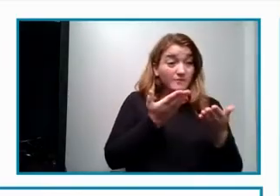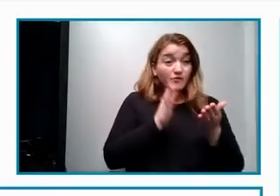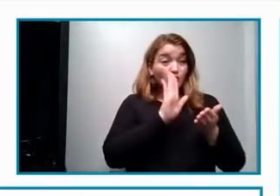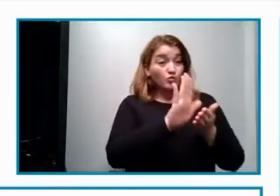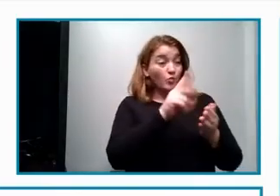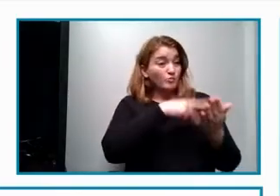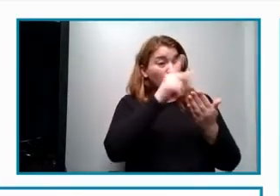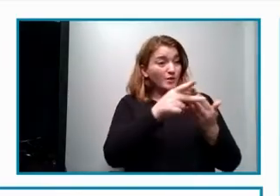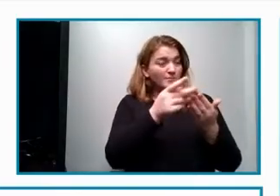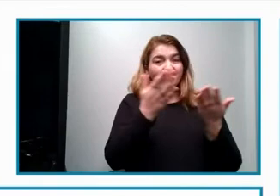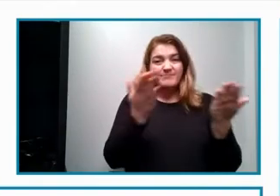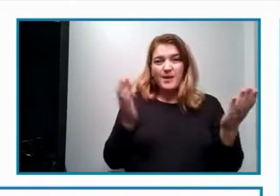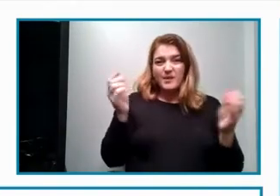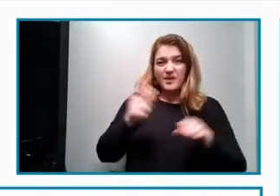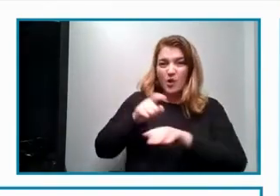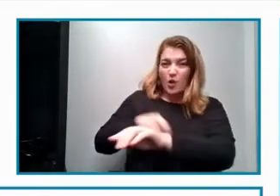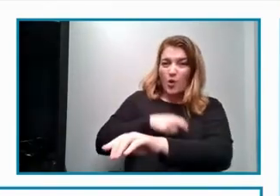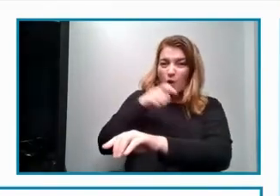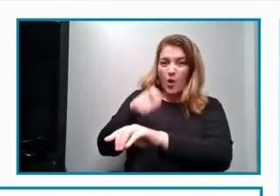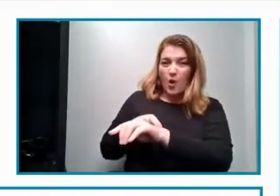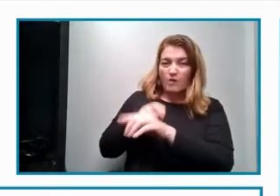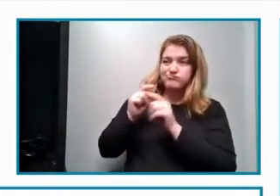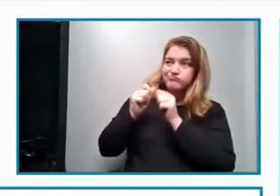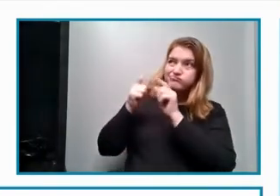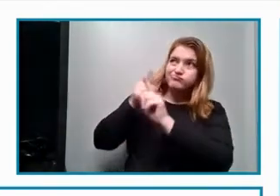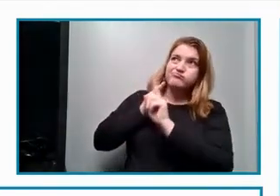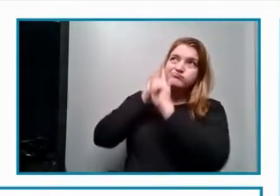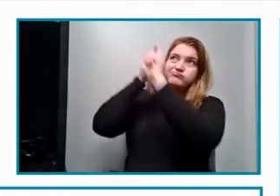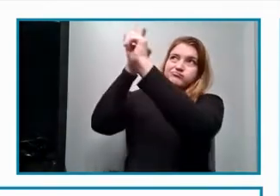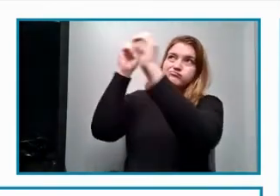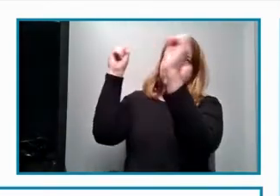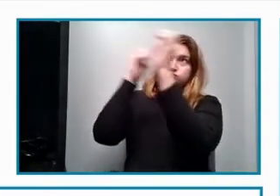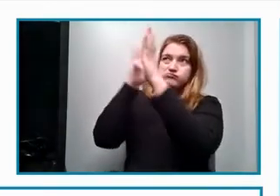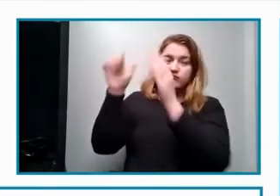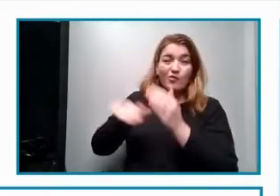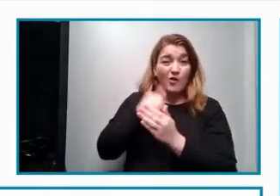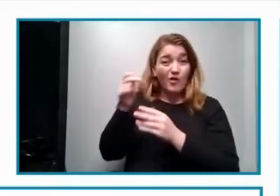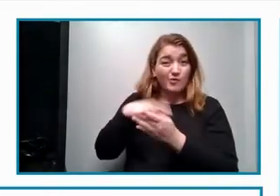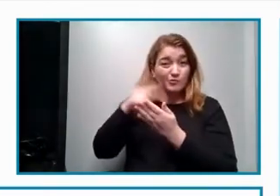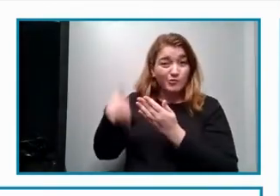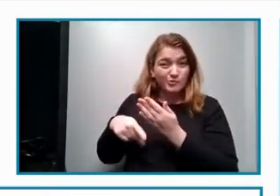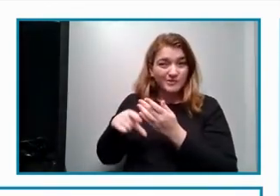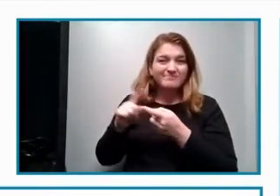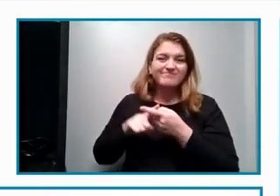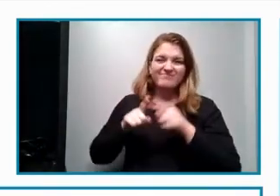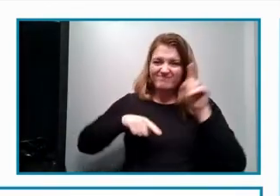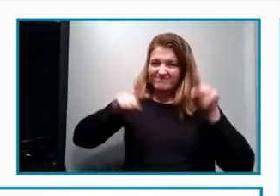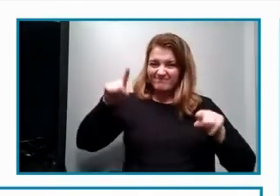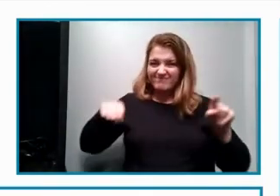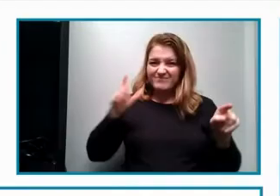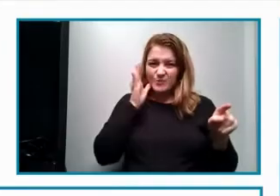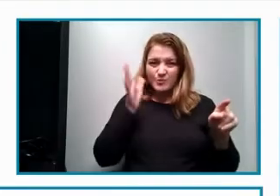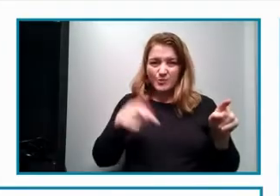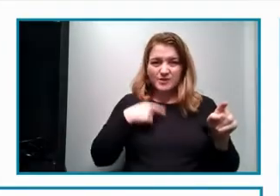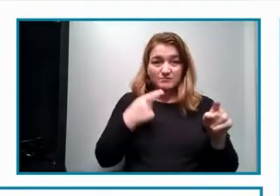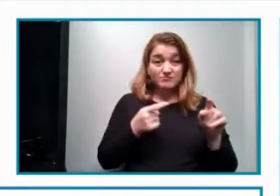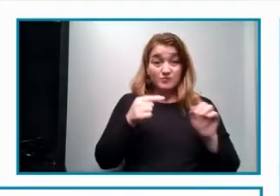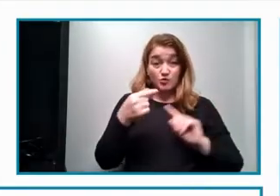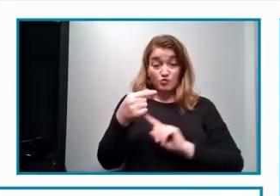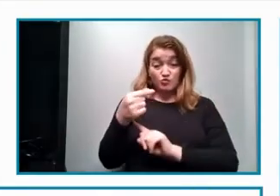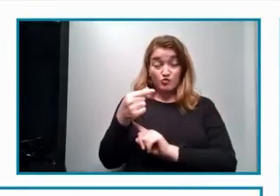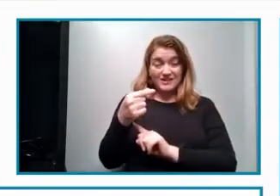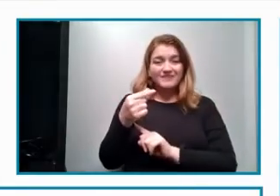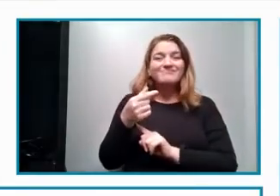The next key component in the logic model are the activities, shown here in green. Activities are the actions your